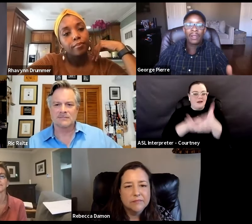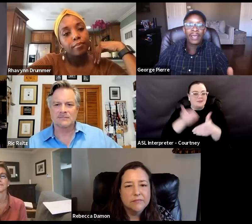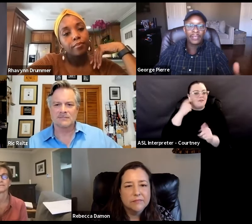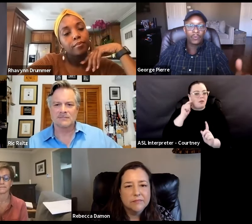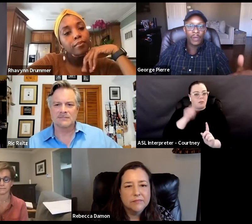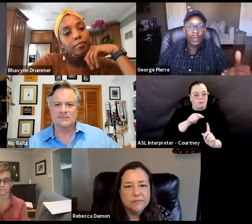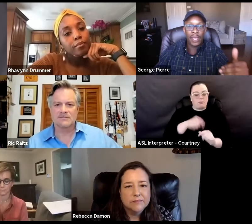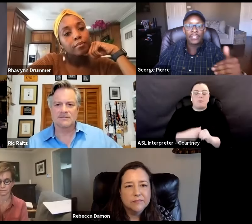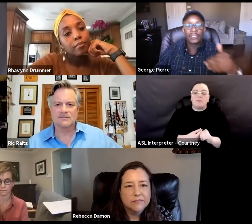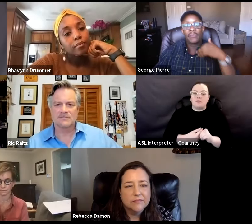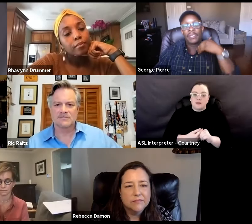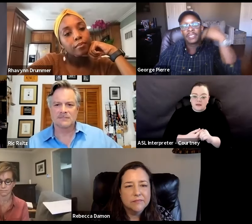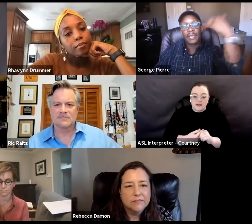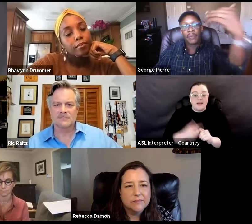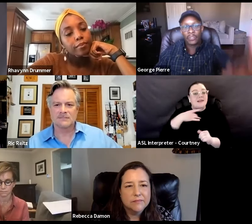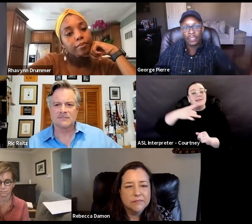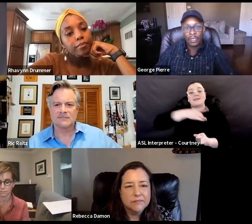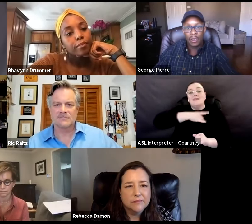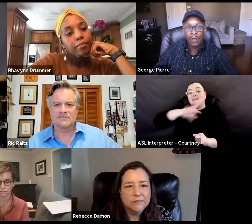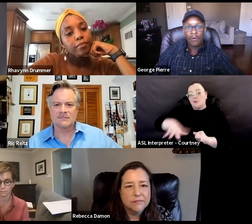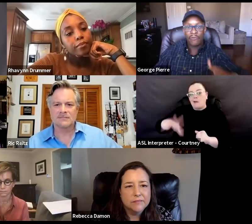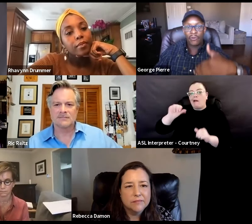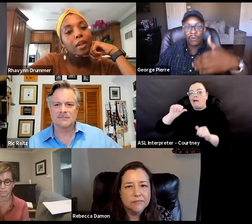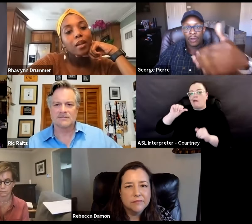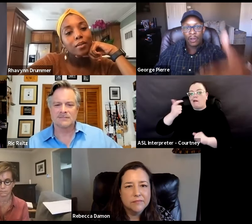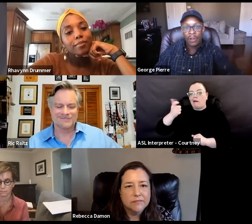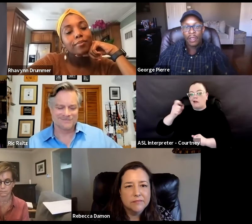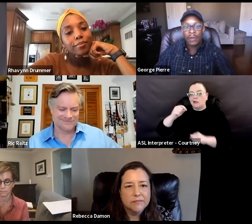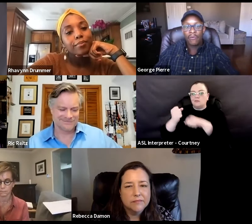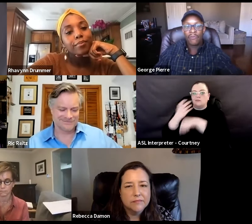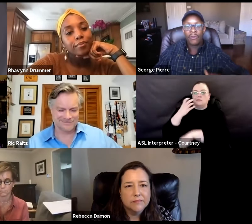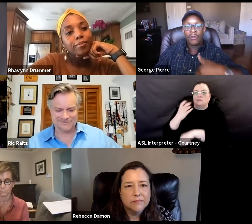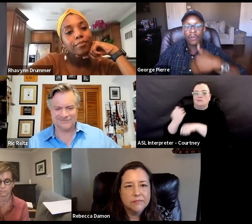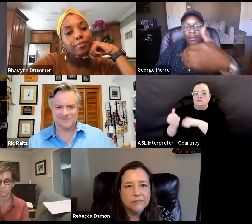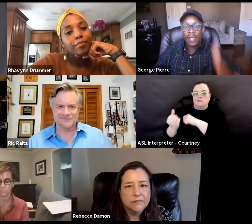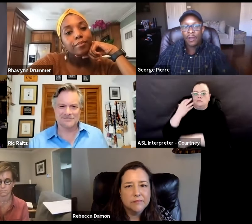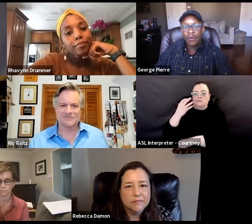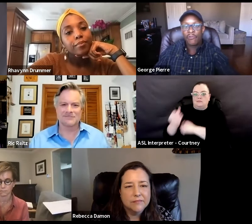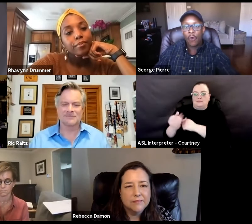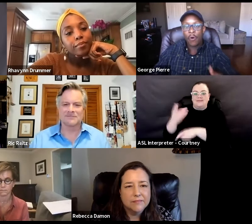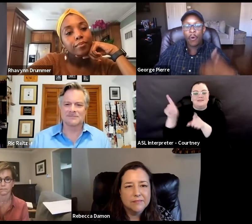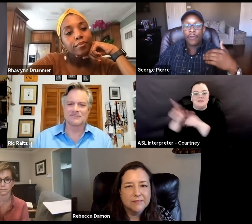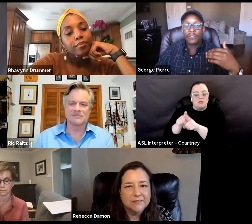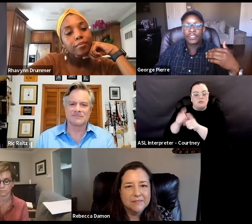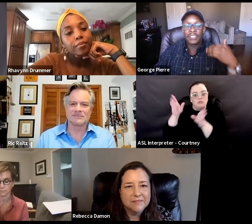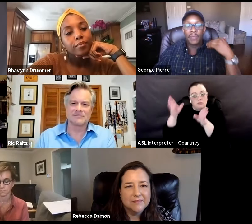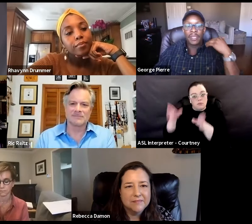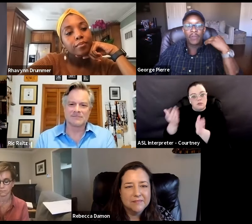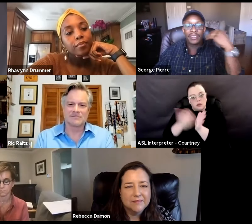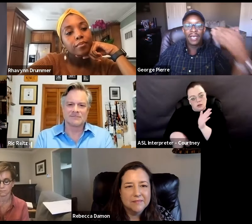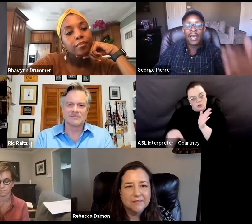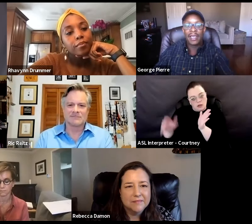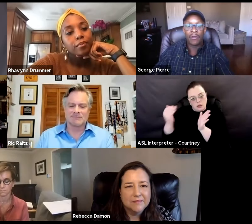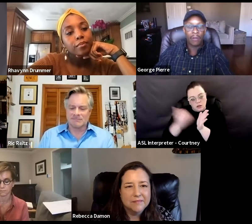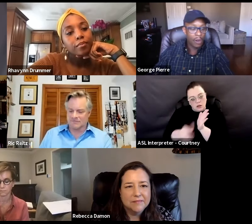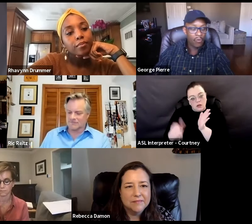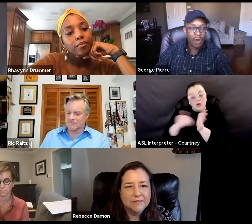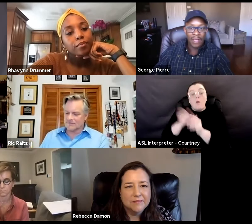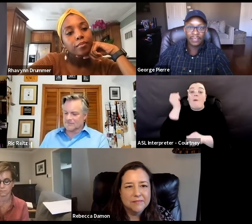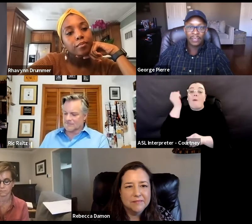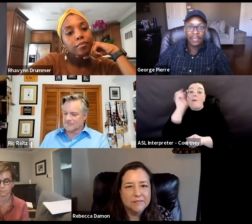don't like is when the agents submit the same person over and over and over, or they'll just submit their